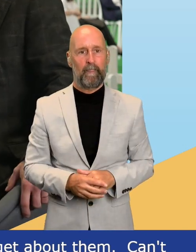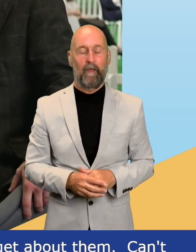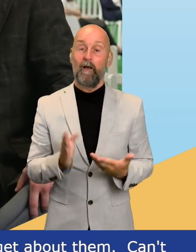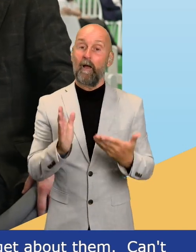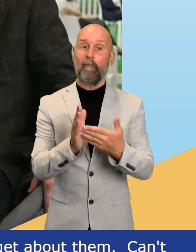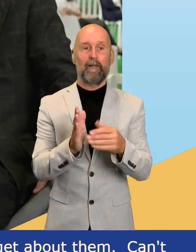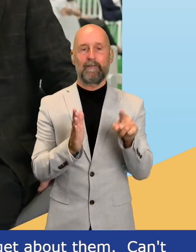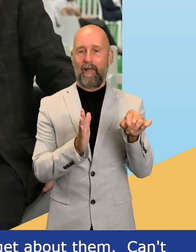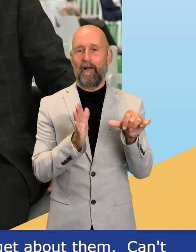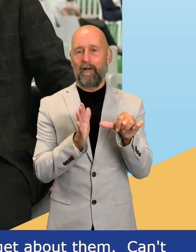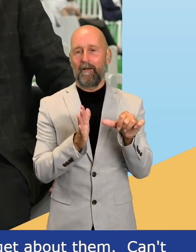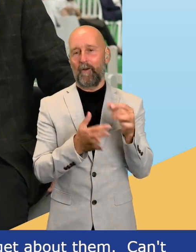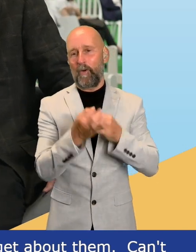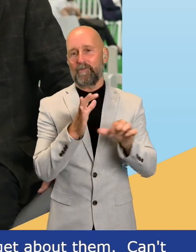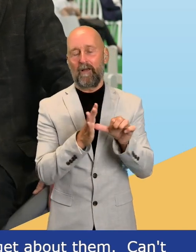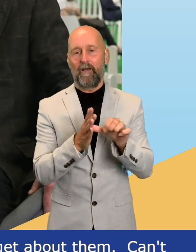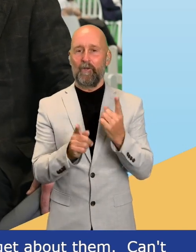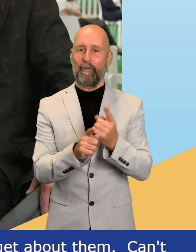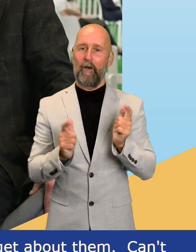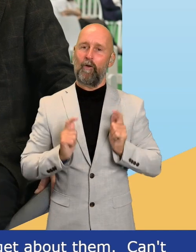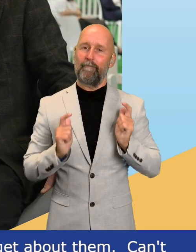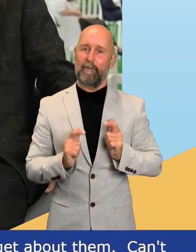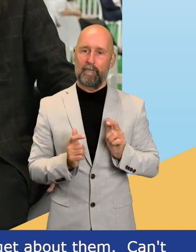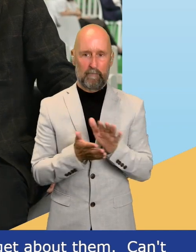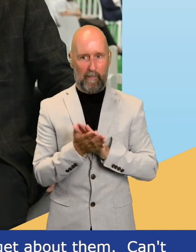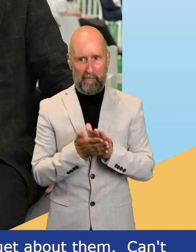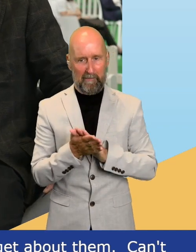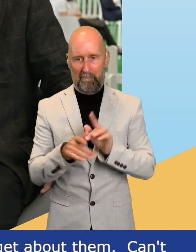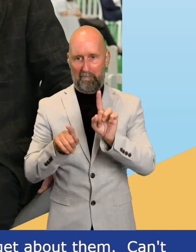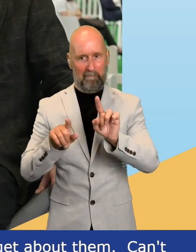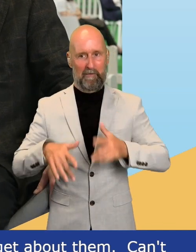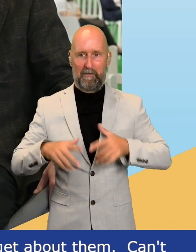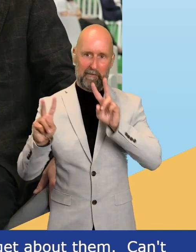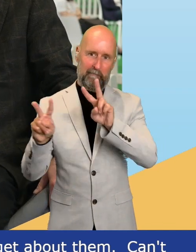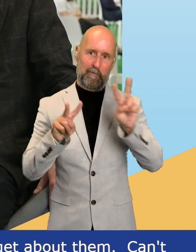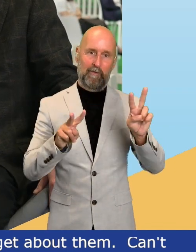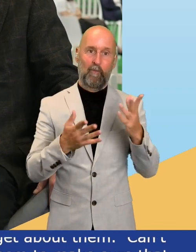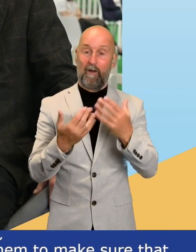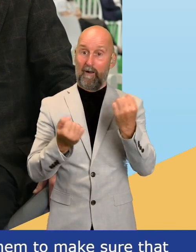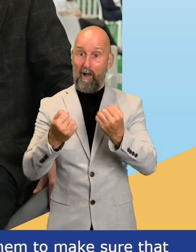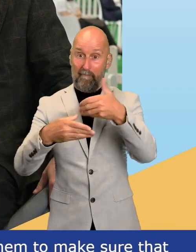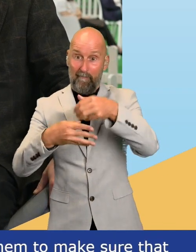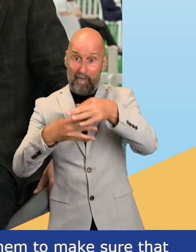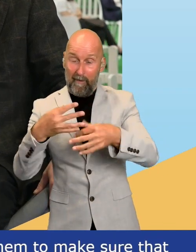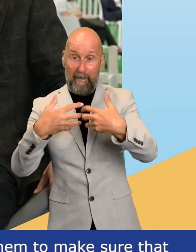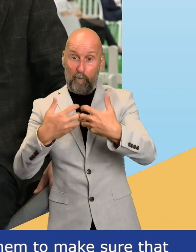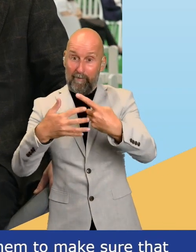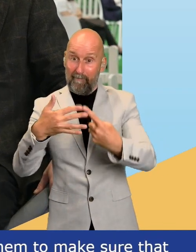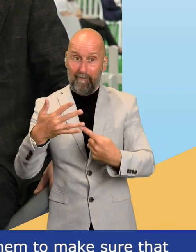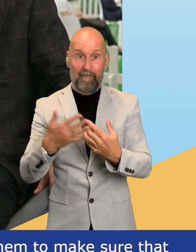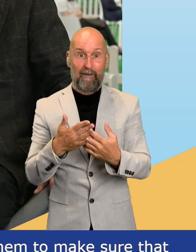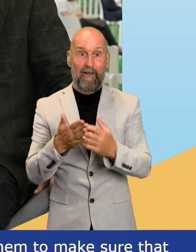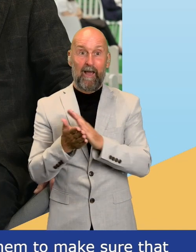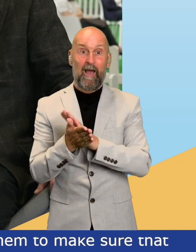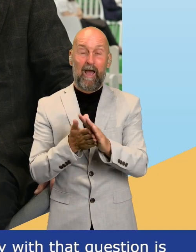that question is that comfort as well means different things to different people. Yes. In terms of whether that's how well the car is equipped. So something like a Hyundai